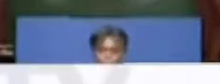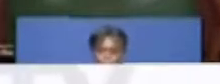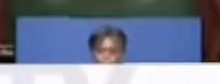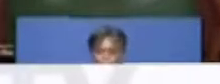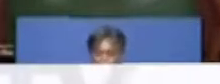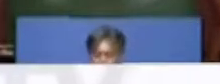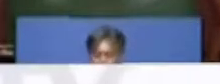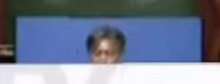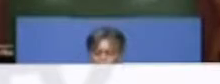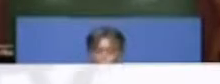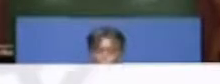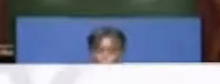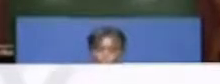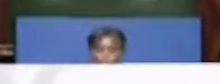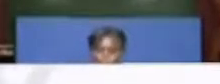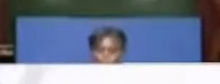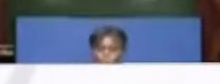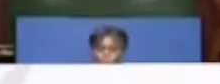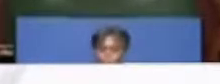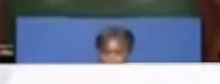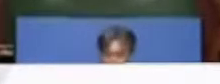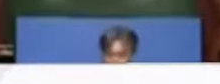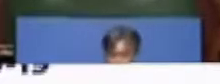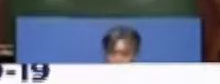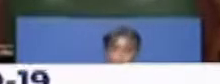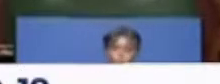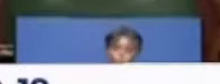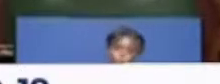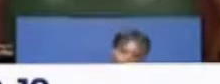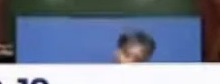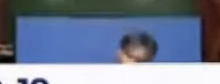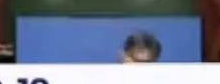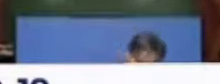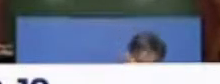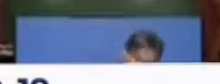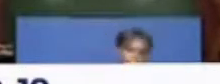building, conflict management, water harvesting,